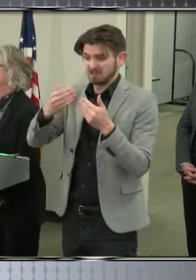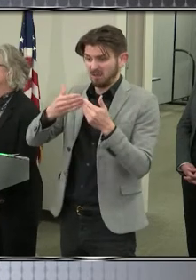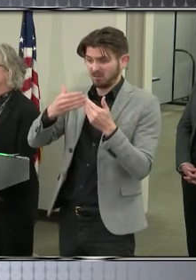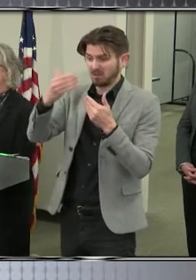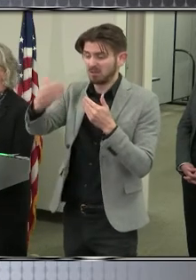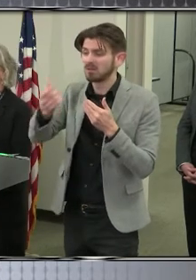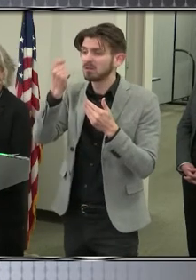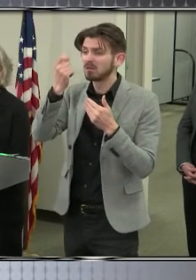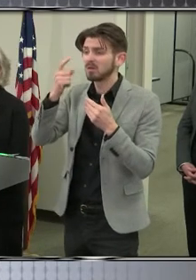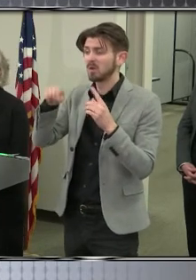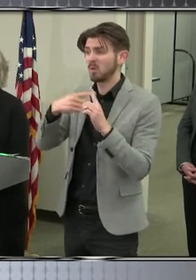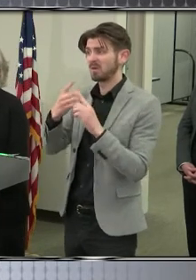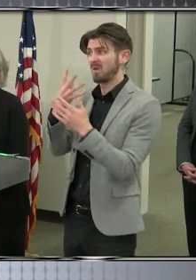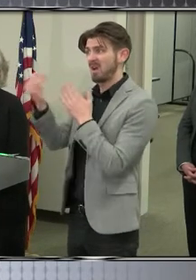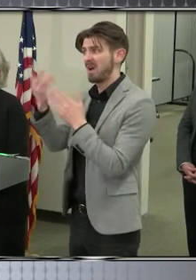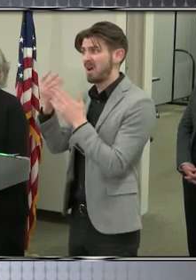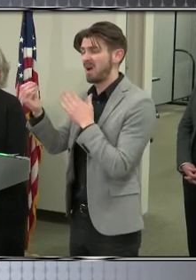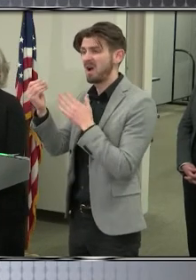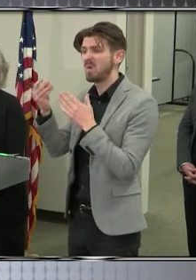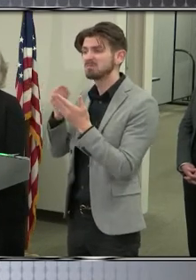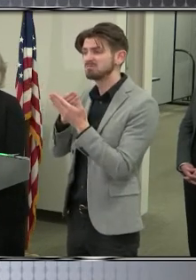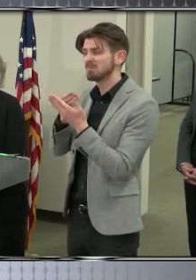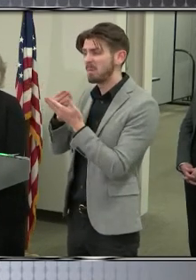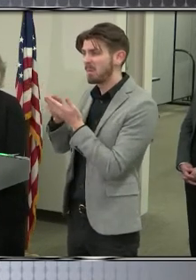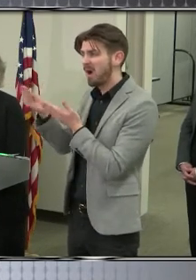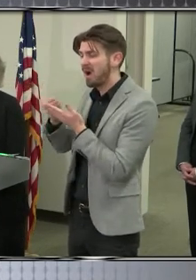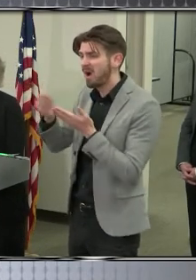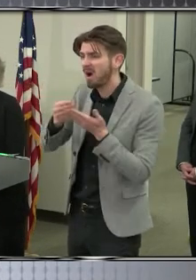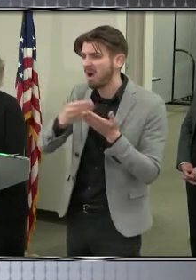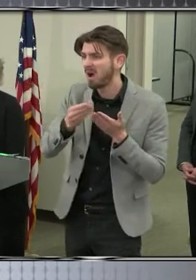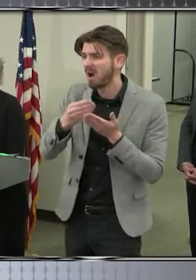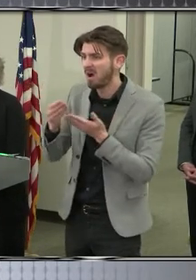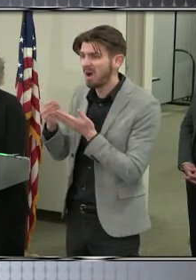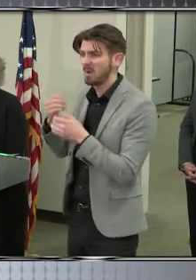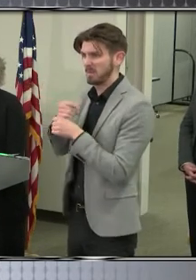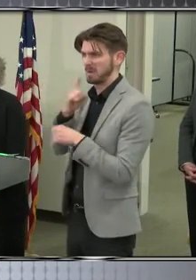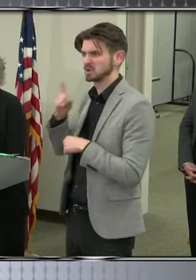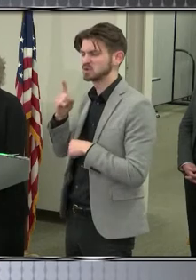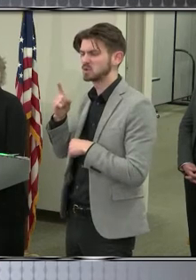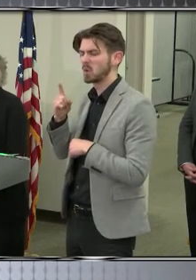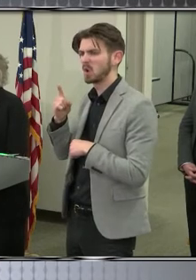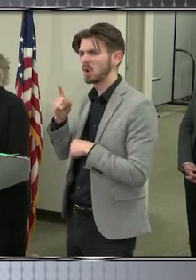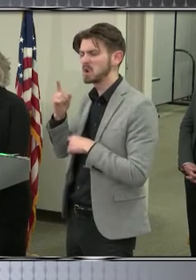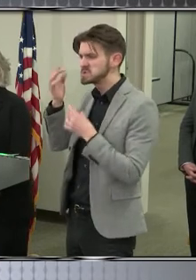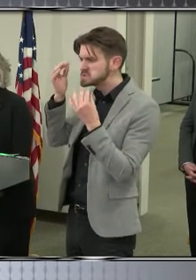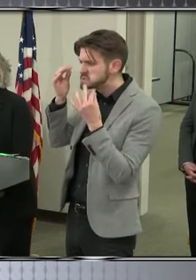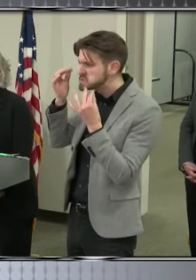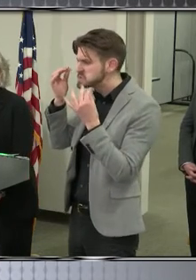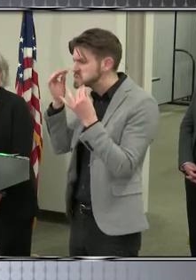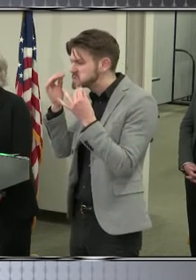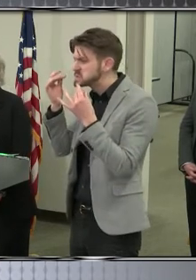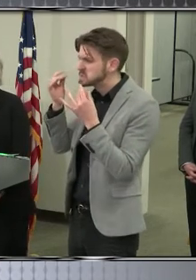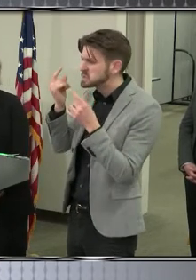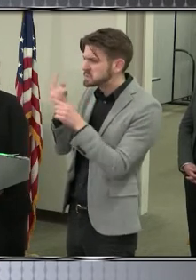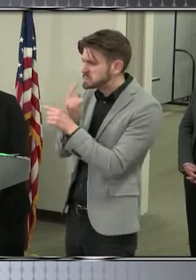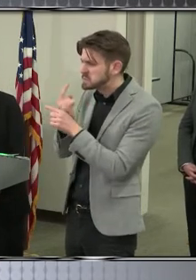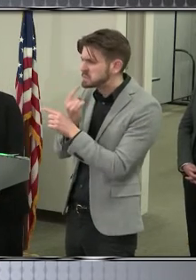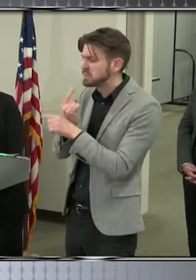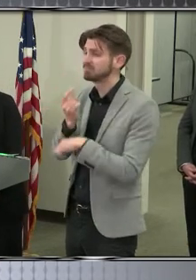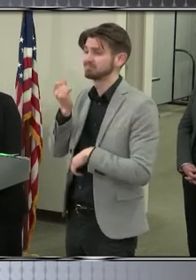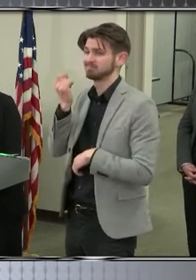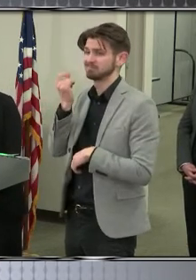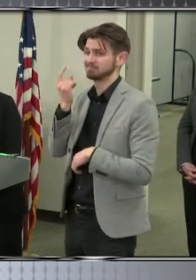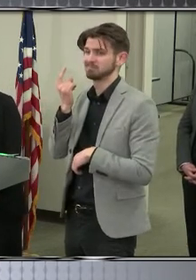to buy supplies, be diligent but reasonable. And we all have a role to